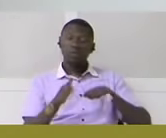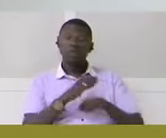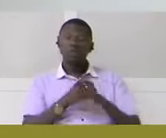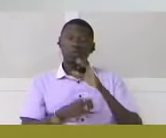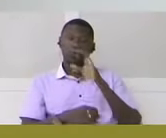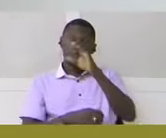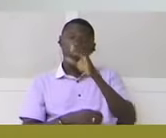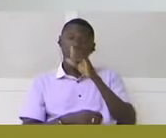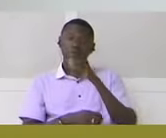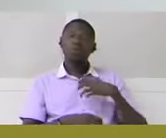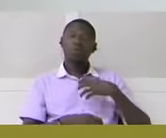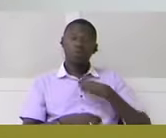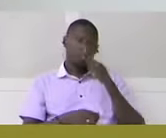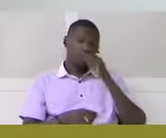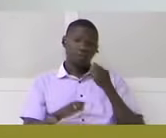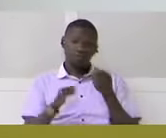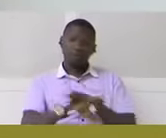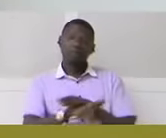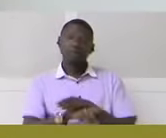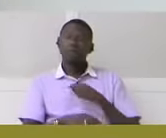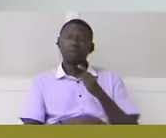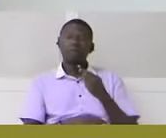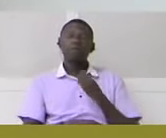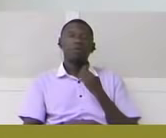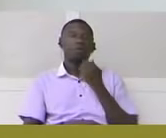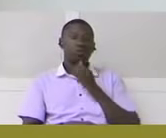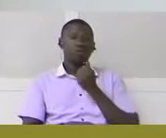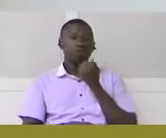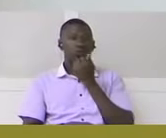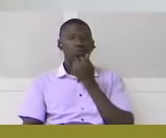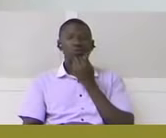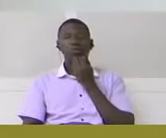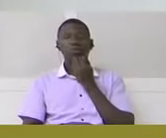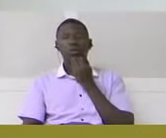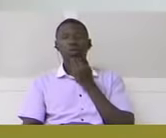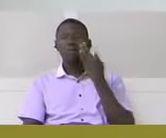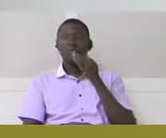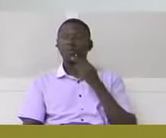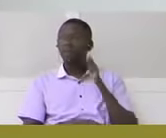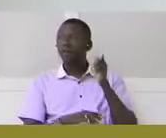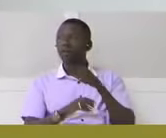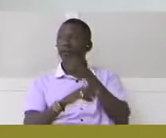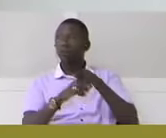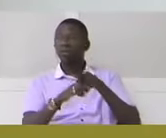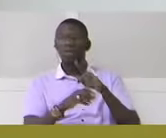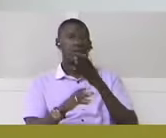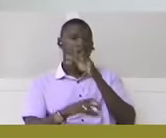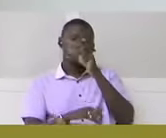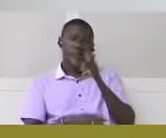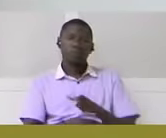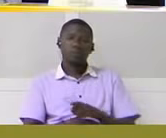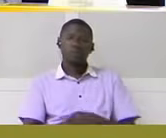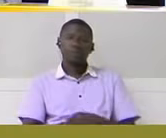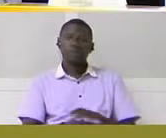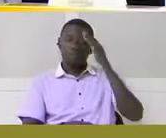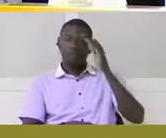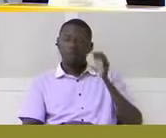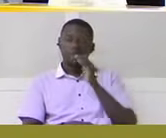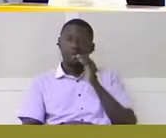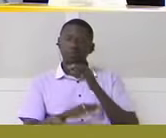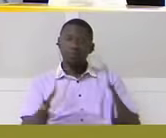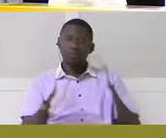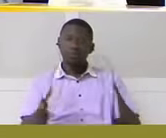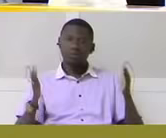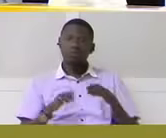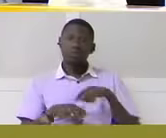for. Andu mbe fa la nyim bankoe. I am sorry if I may wrong anyone. Ali al hako bon ni ngadre ngam mboyta moko. Thank you very much. Allah